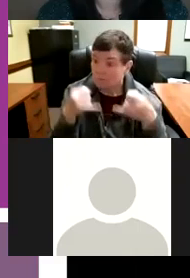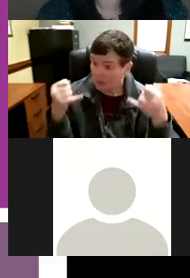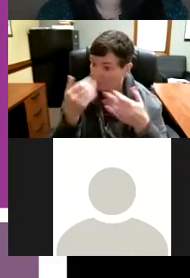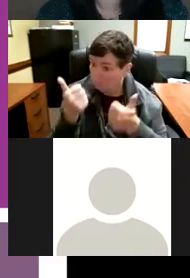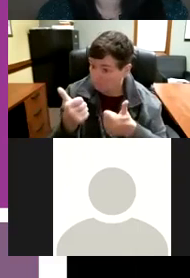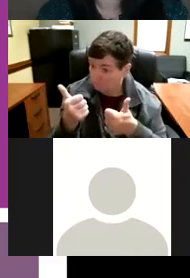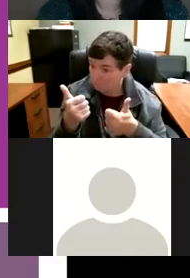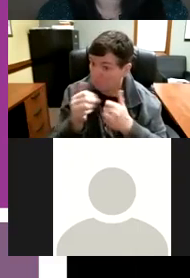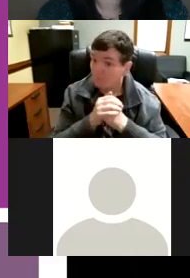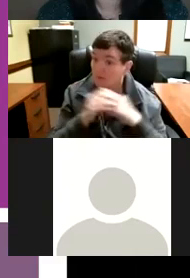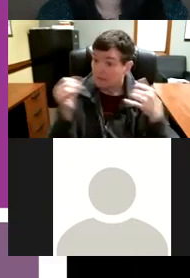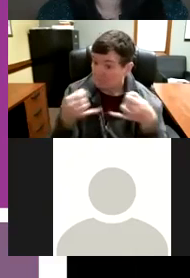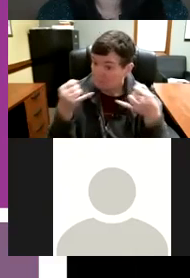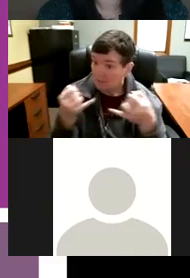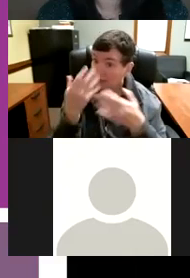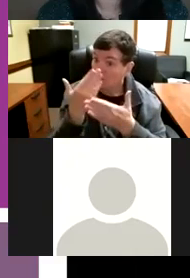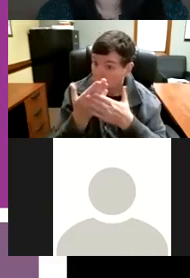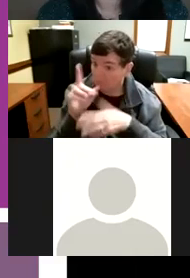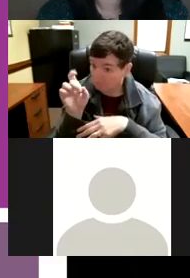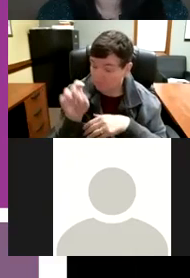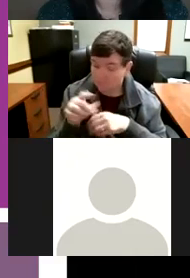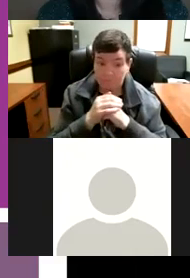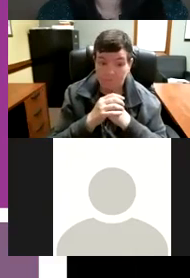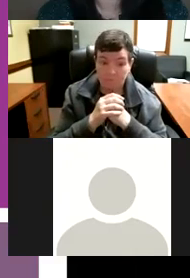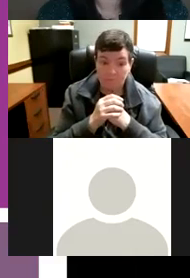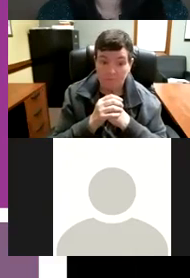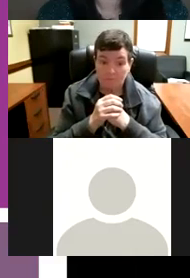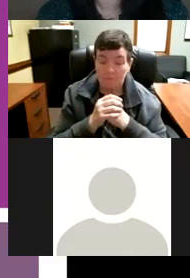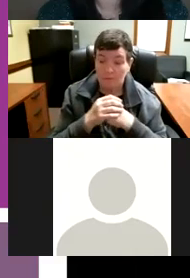Yeah, what do you think of spaghetti? I